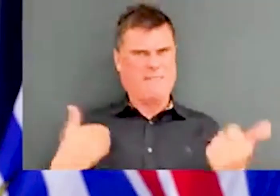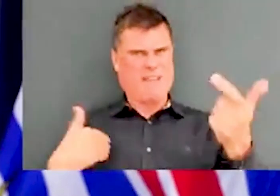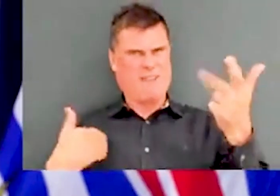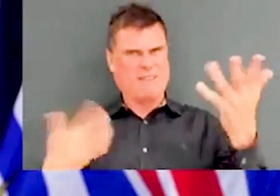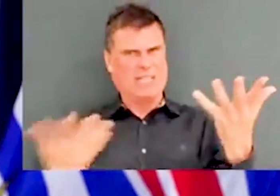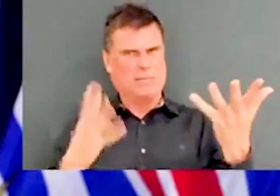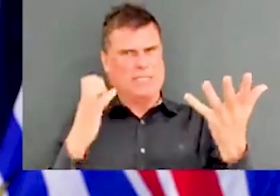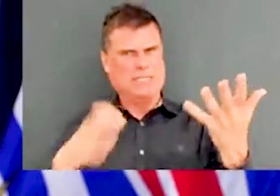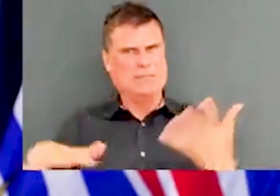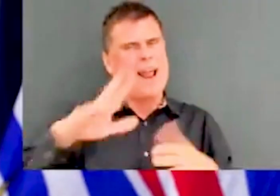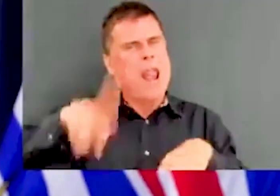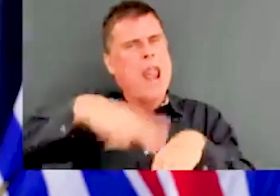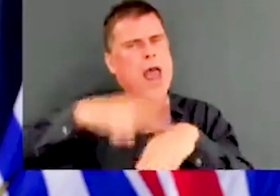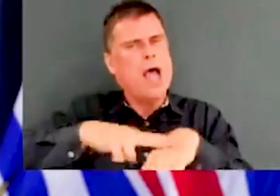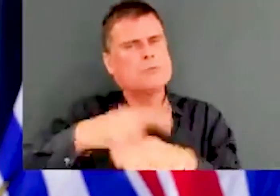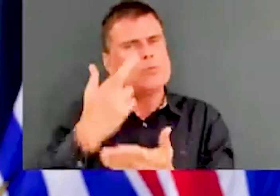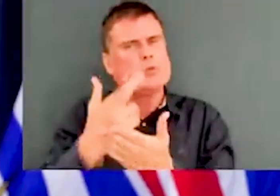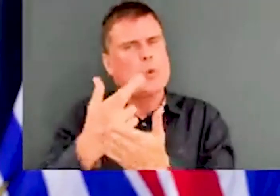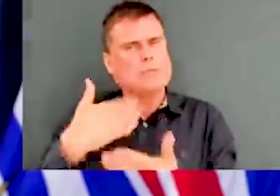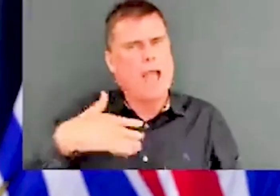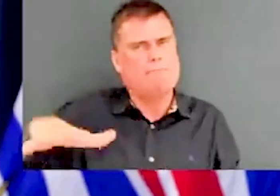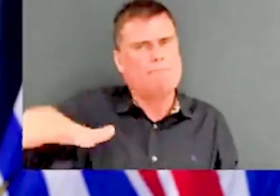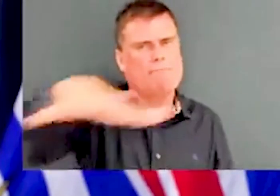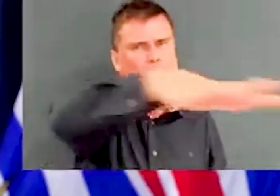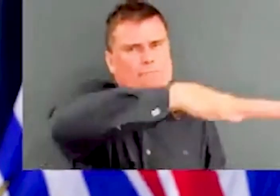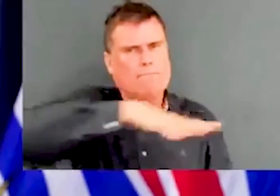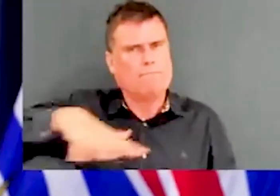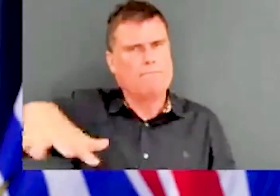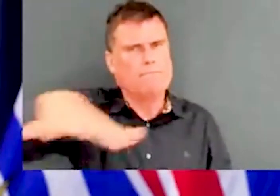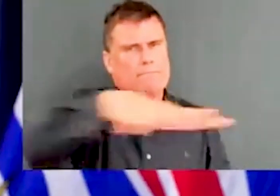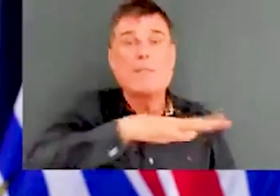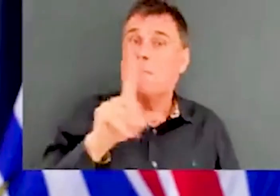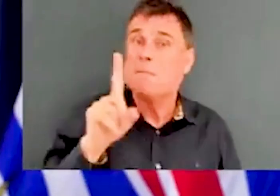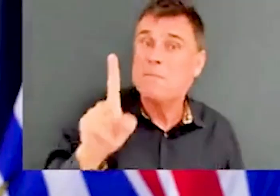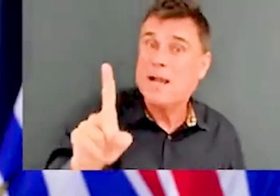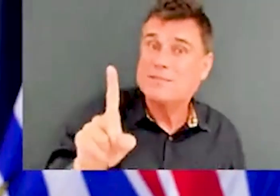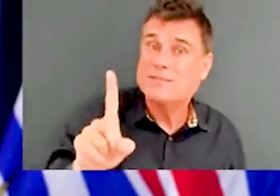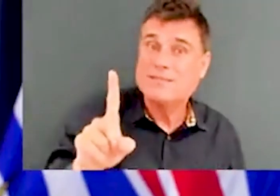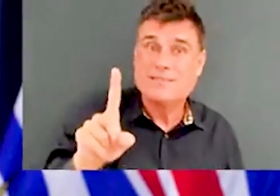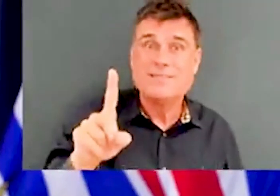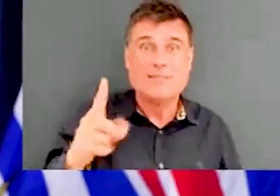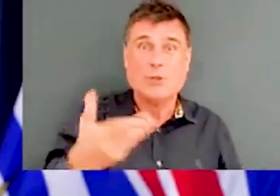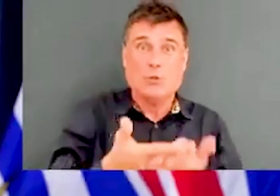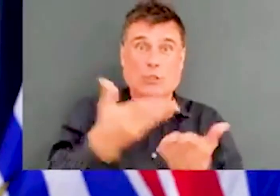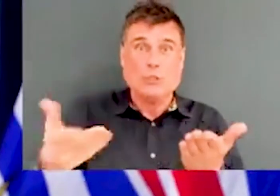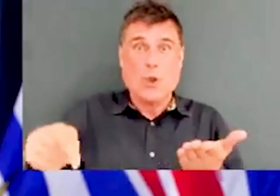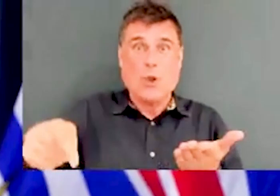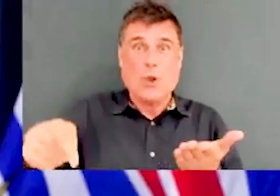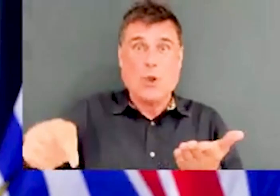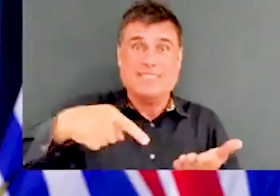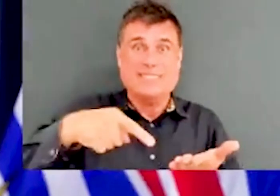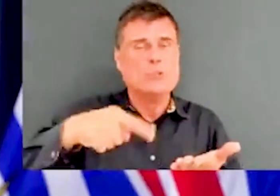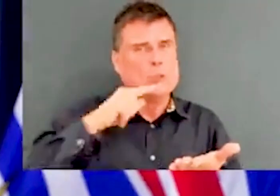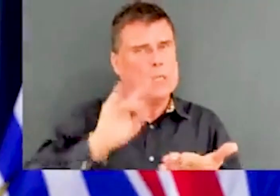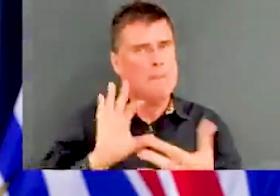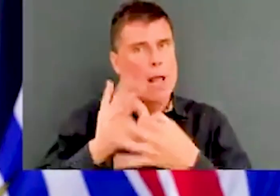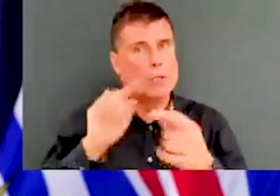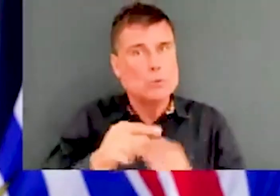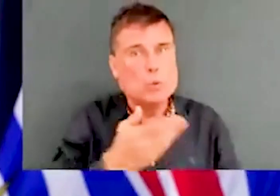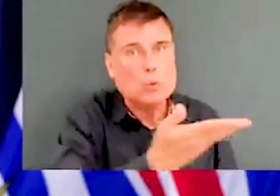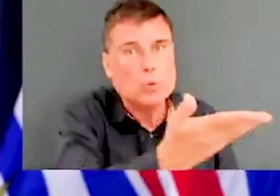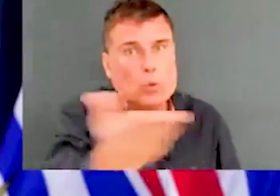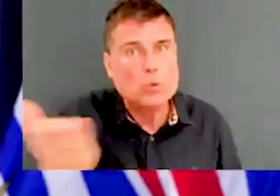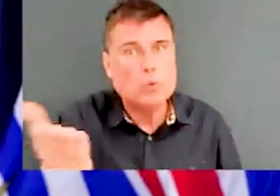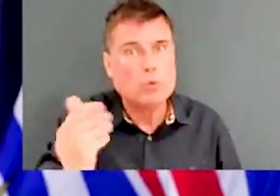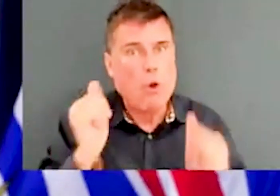again, belong to all of us. And for too long, the system of royalties for oil and gas has set us up to a